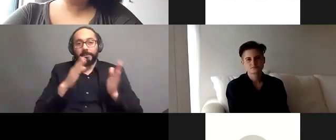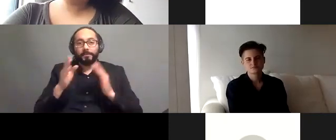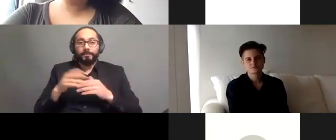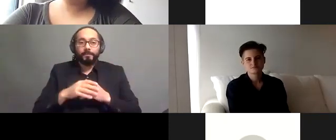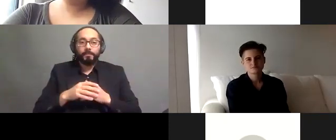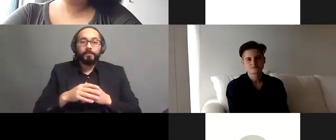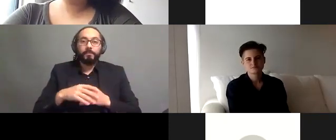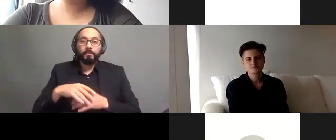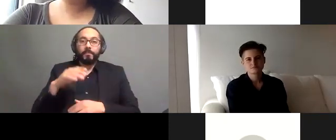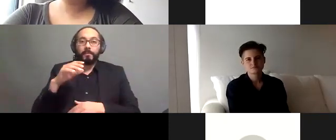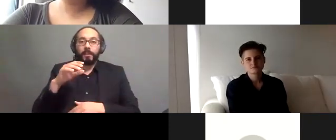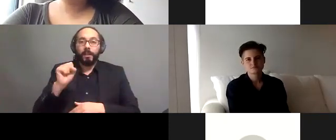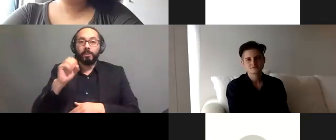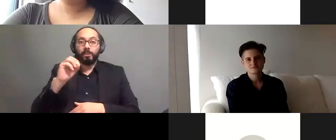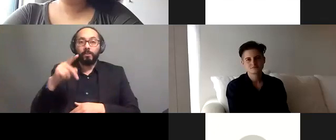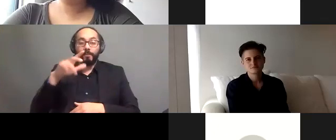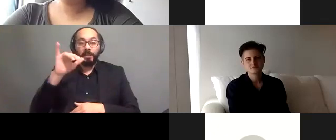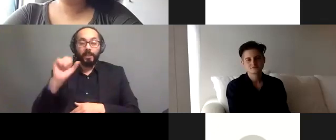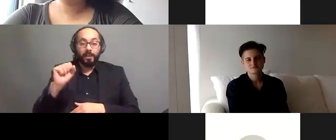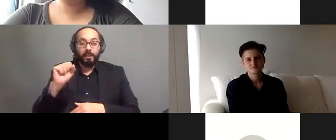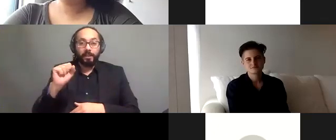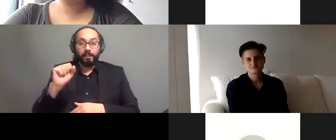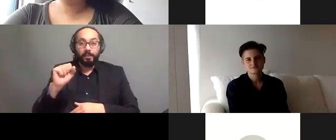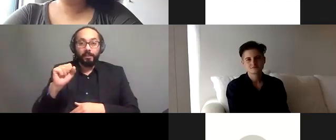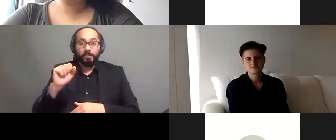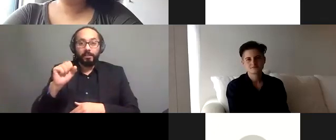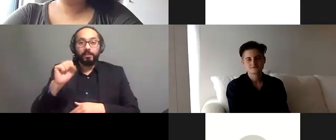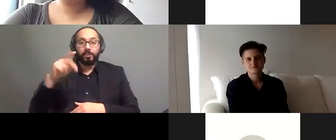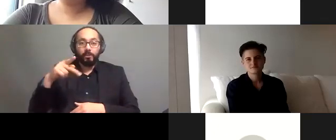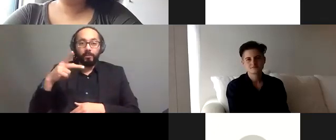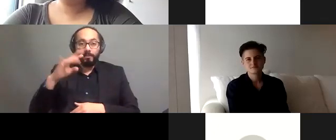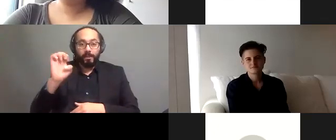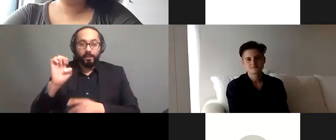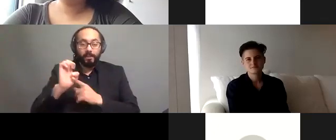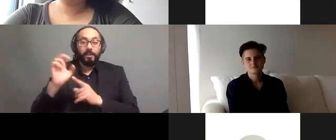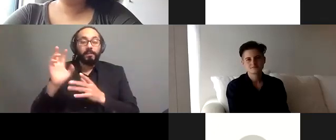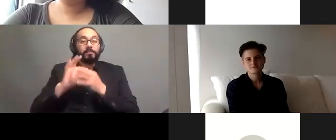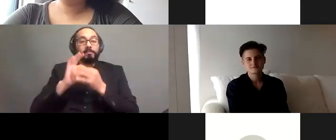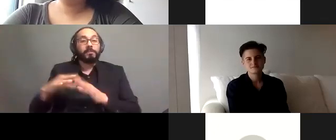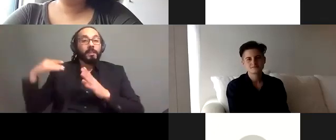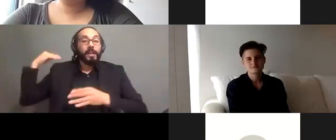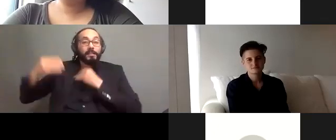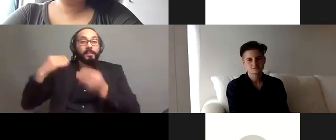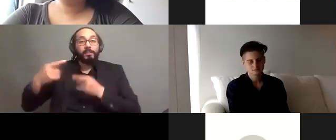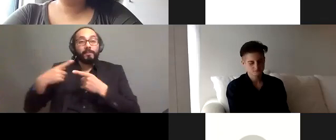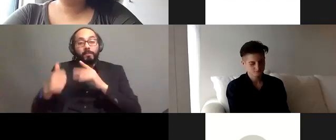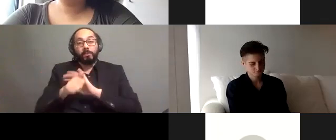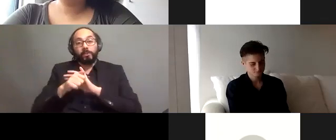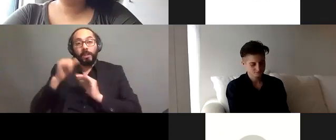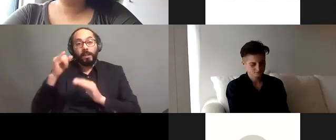a ceremony that calls upon the ancestors and wisdom of Turtle Island to journey through